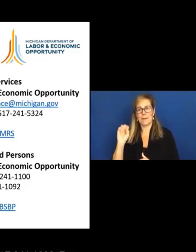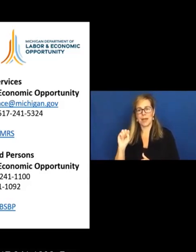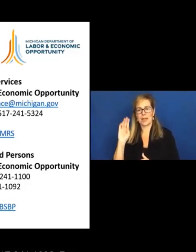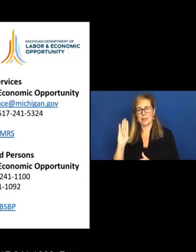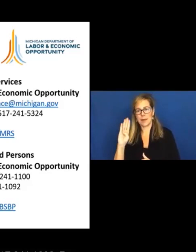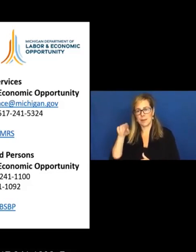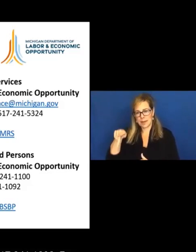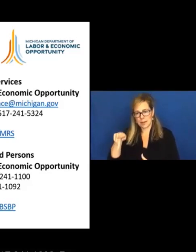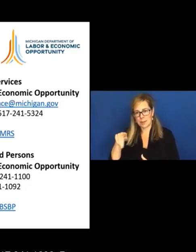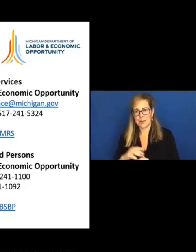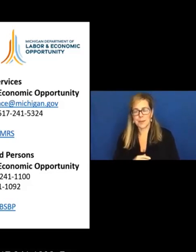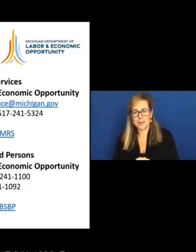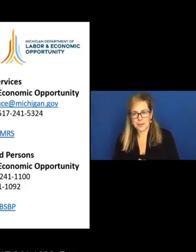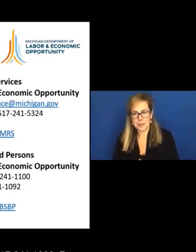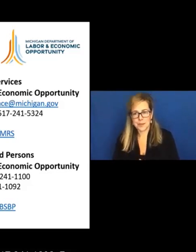www.michigan.gov/BSBP.